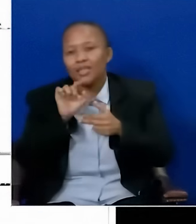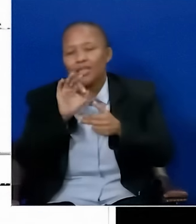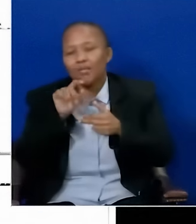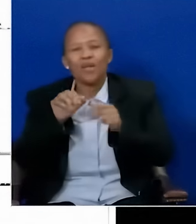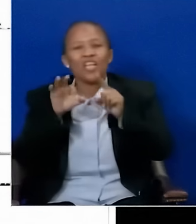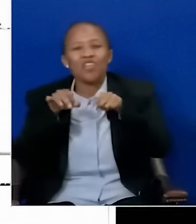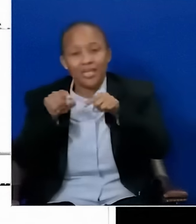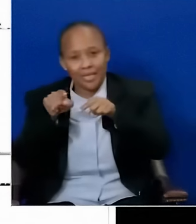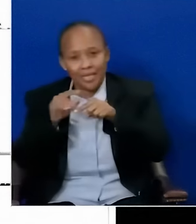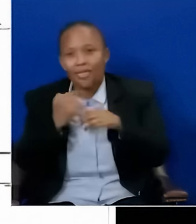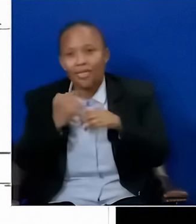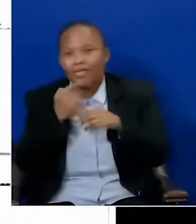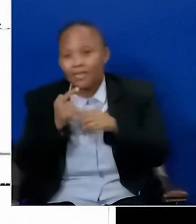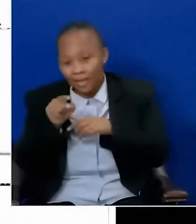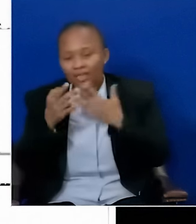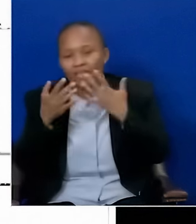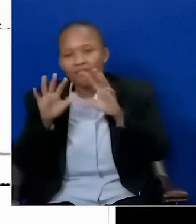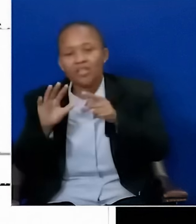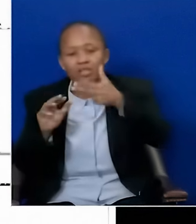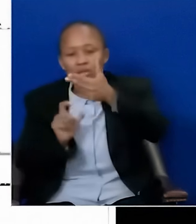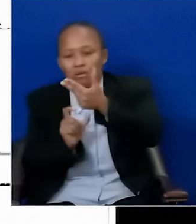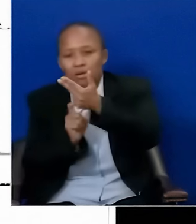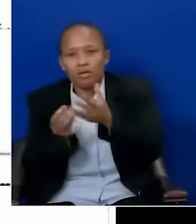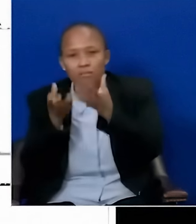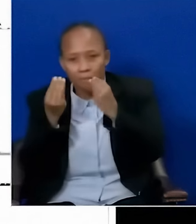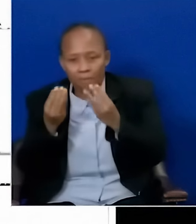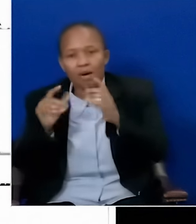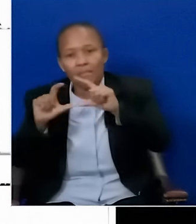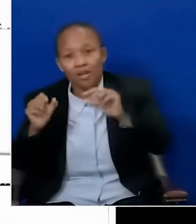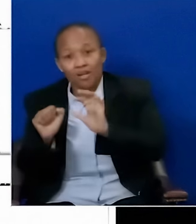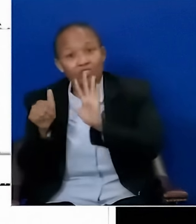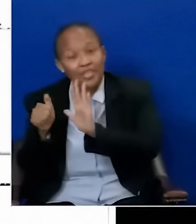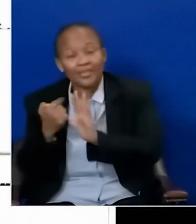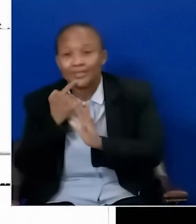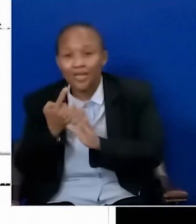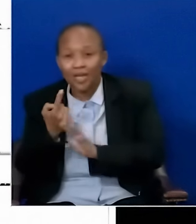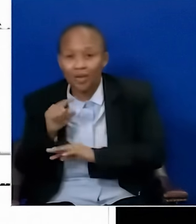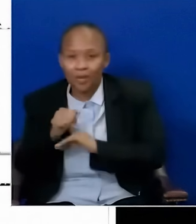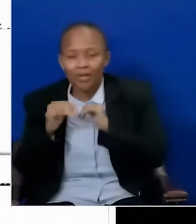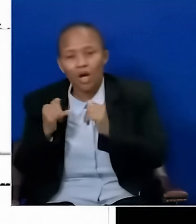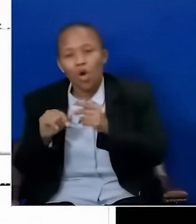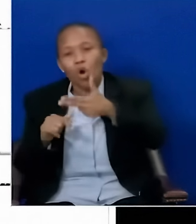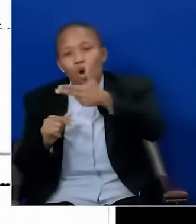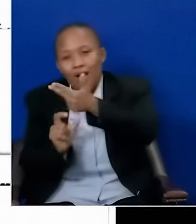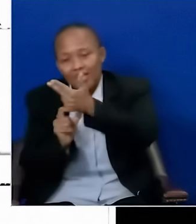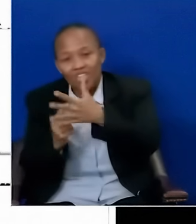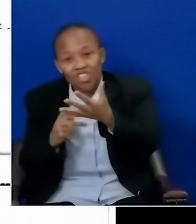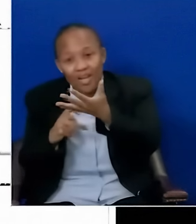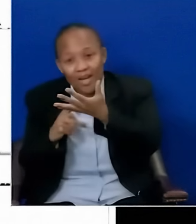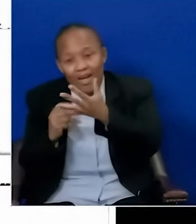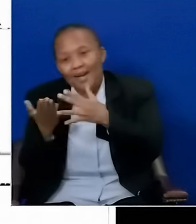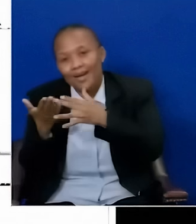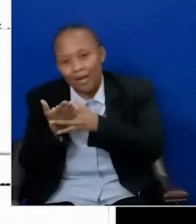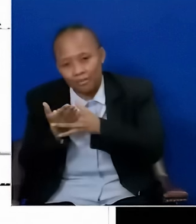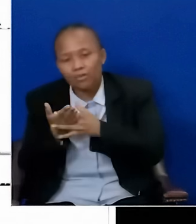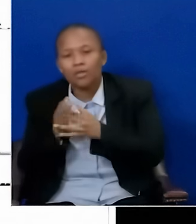received. In paragraph 6, the same cartridge case examiner mentioned it as